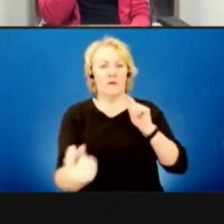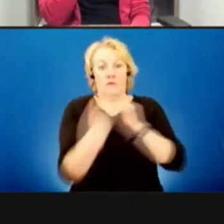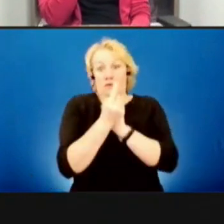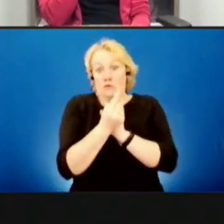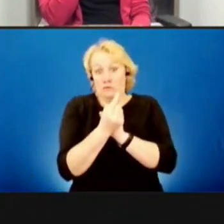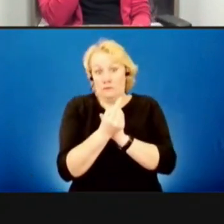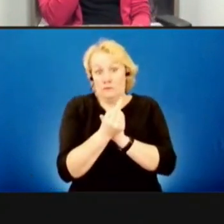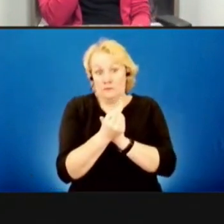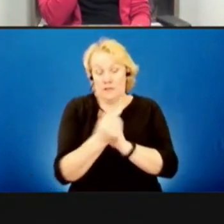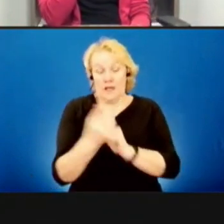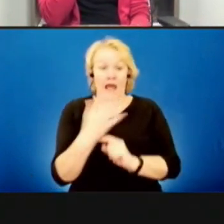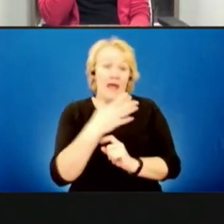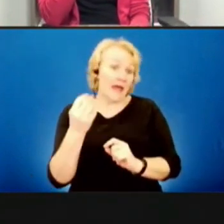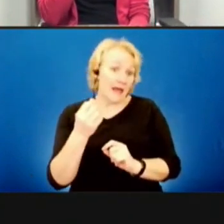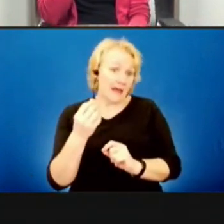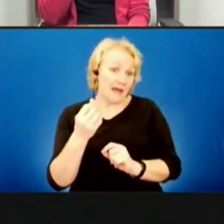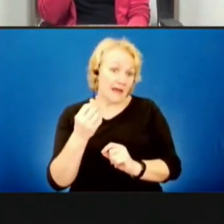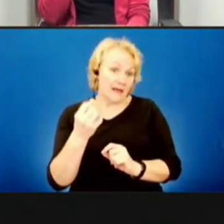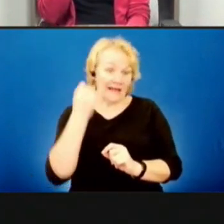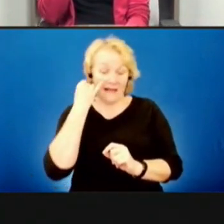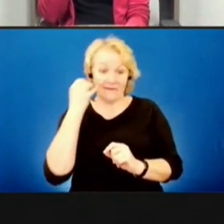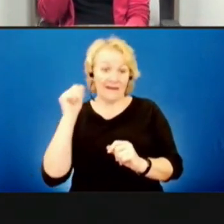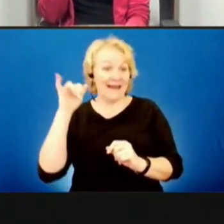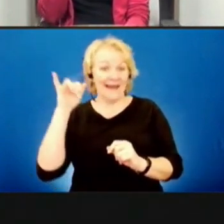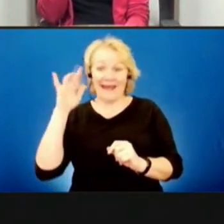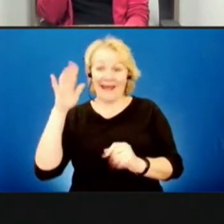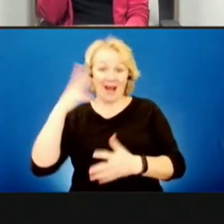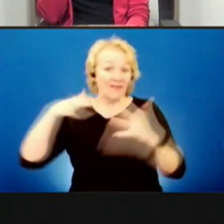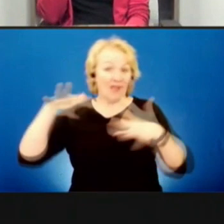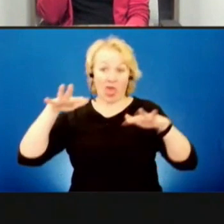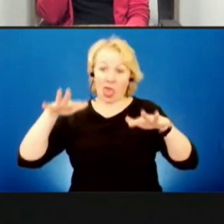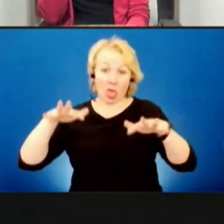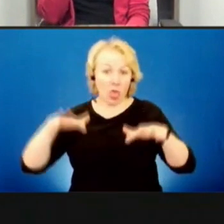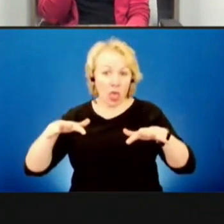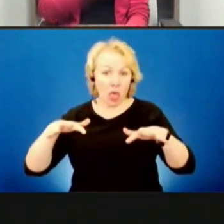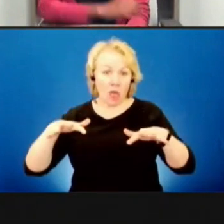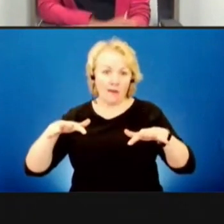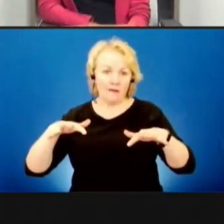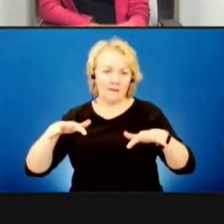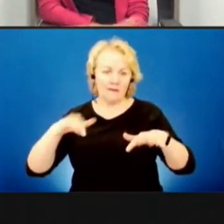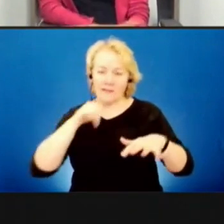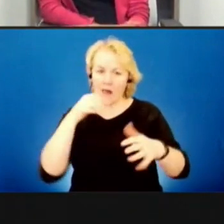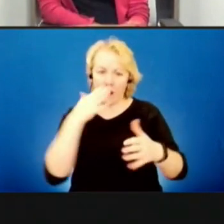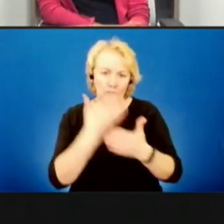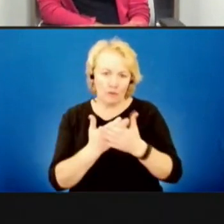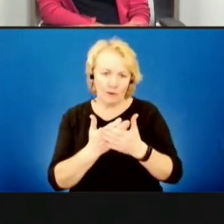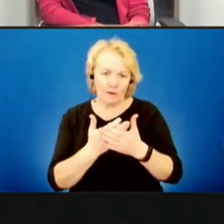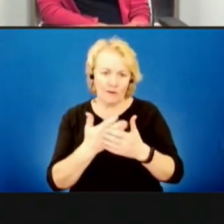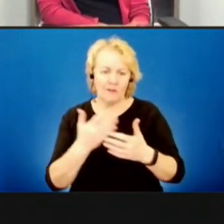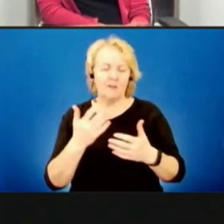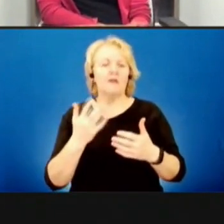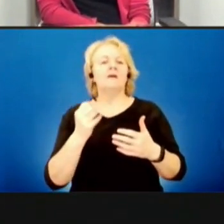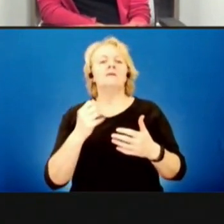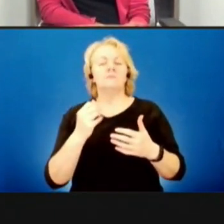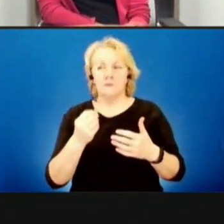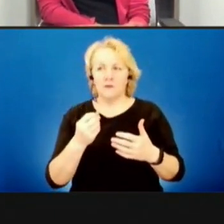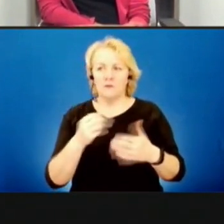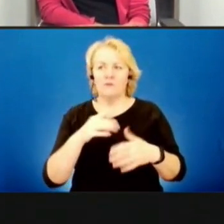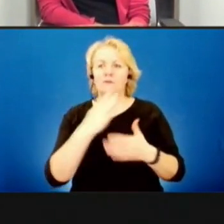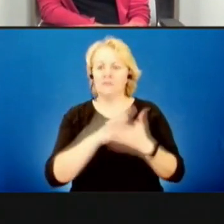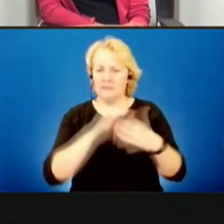in situations where ventilation is not as good. So there are guidances that have